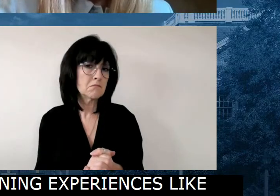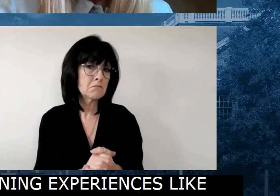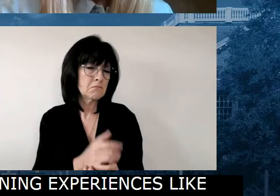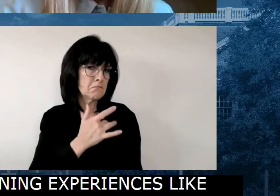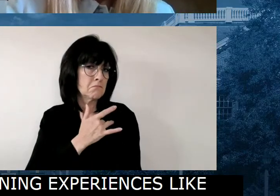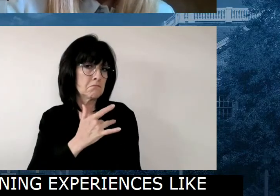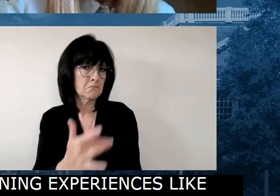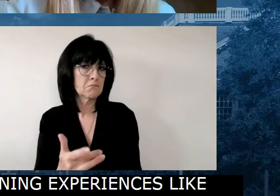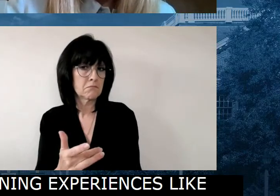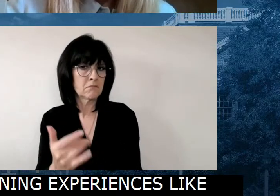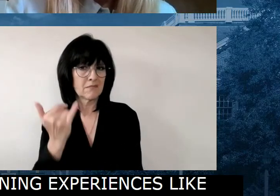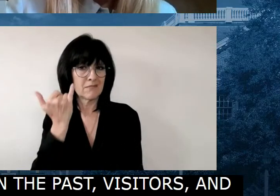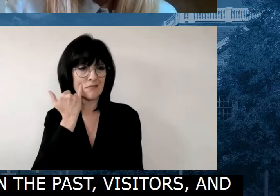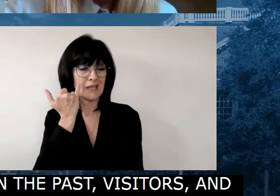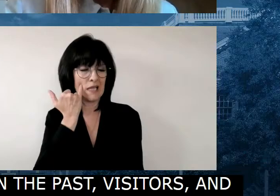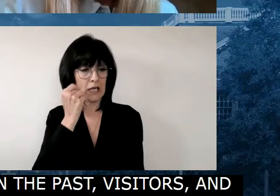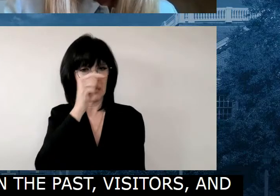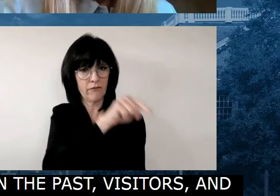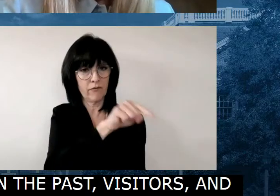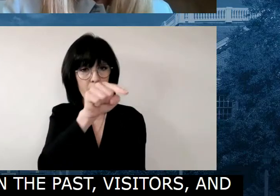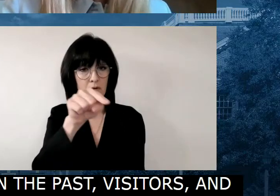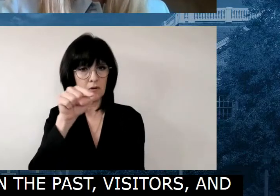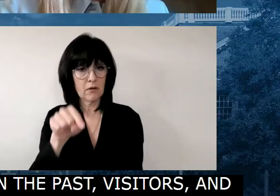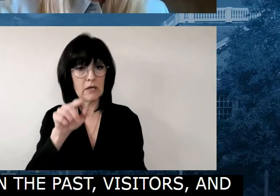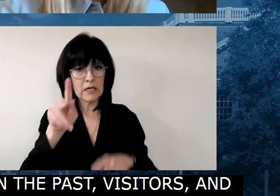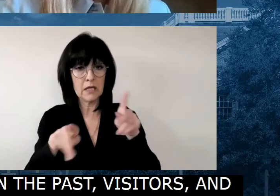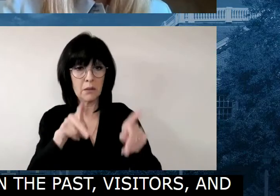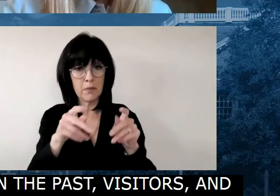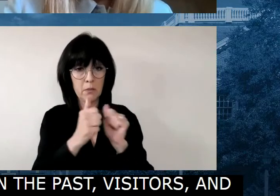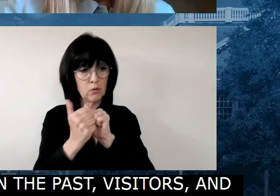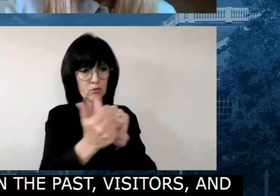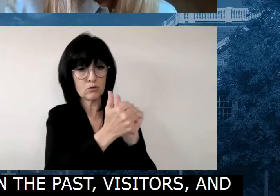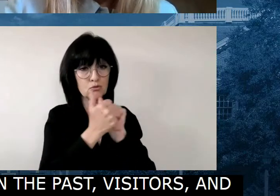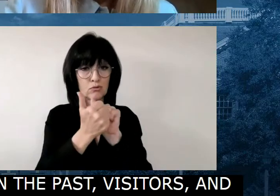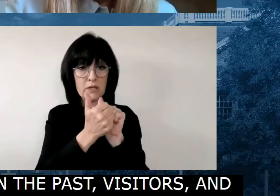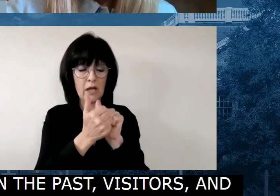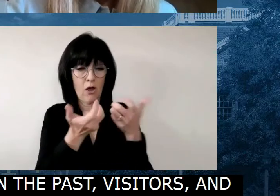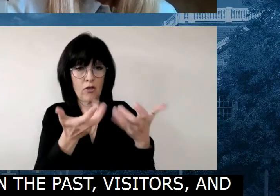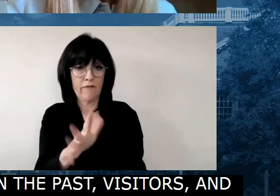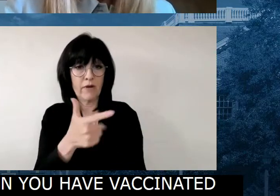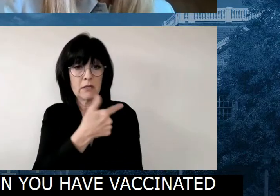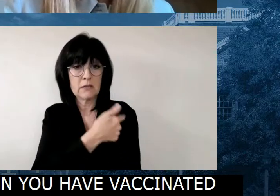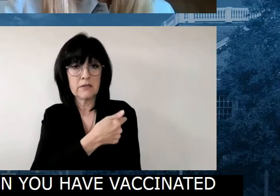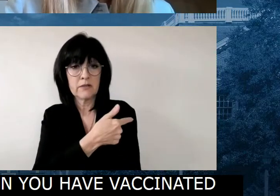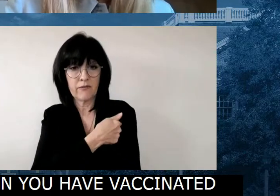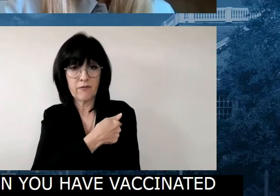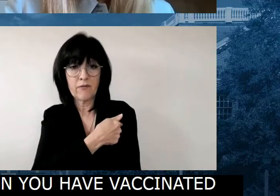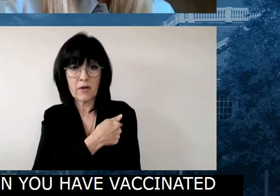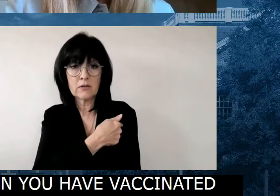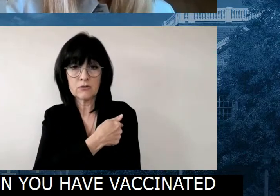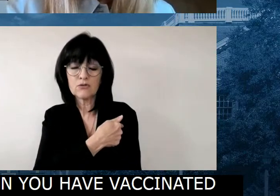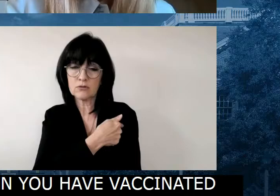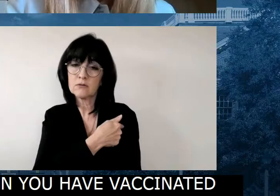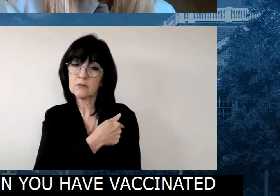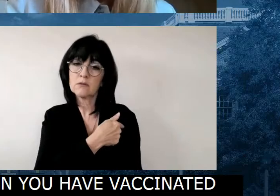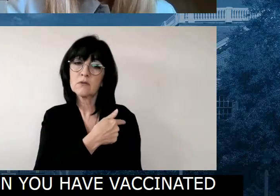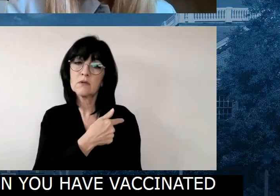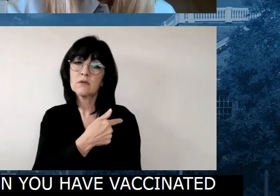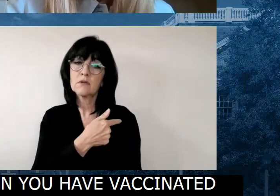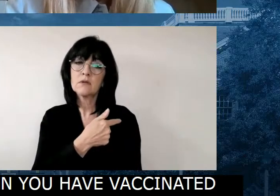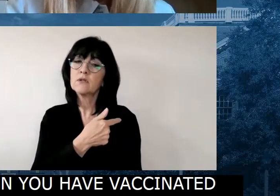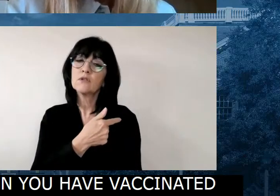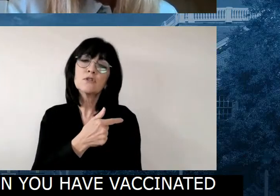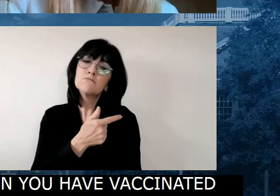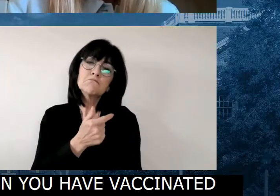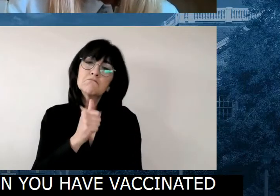when you have vaccinated persons involved in activities. And so, you know, I think this has not just been a great